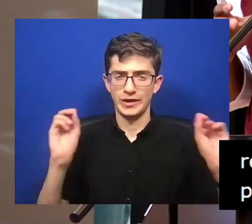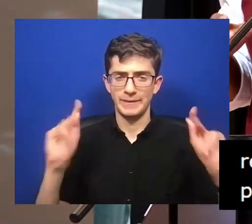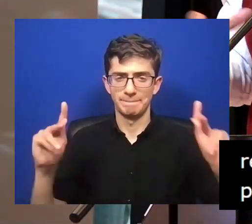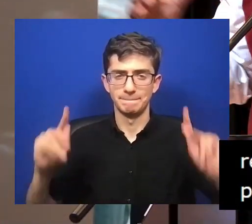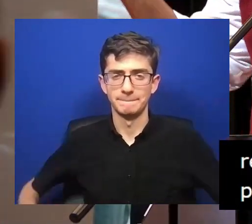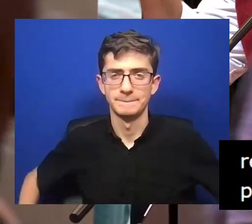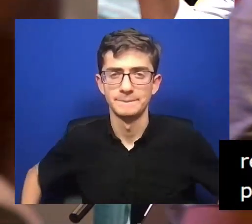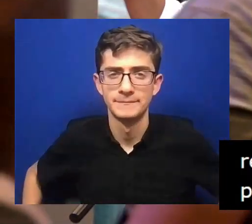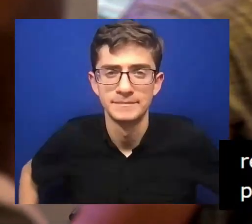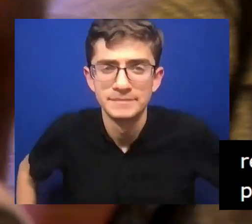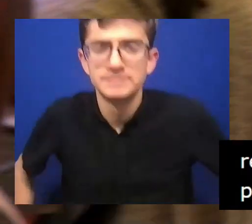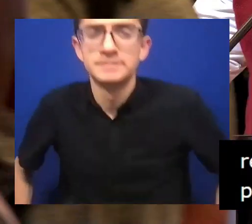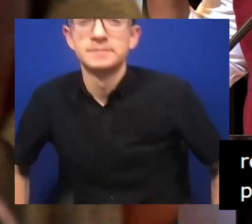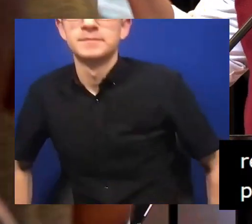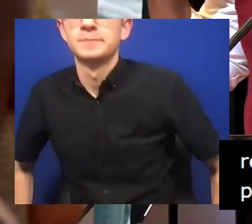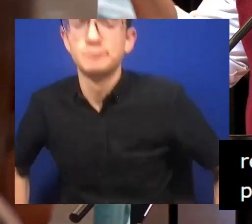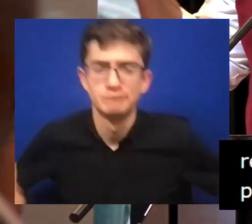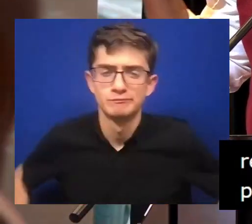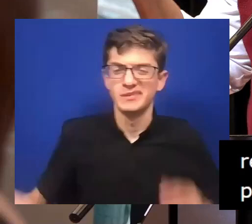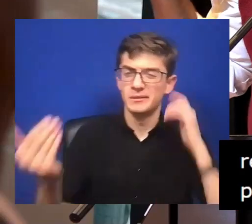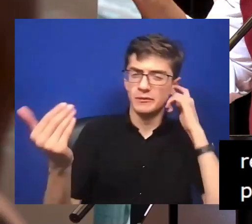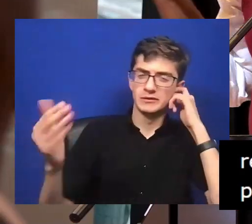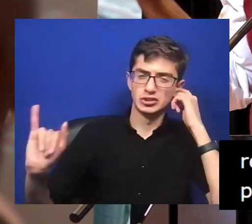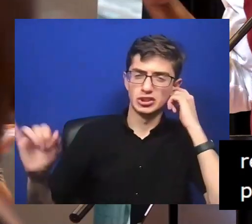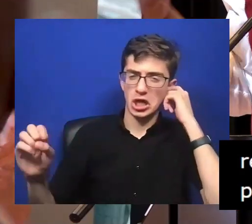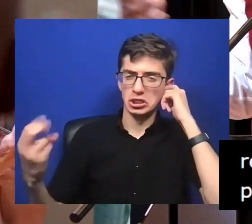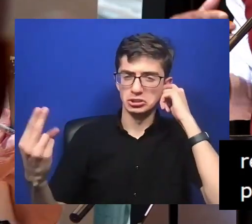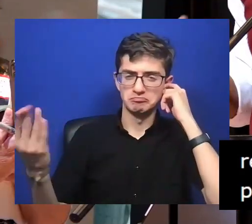Come over here, Josh. Come on.